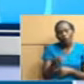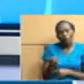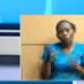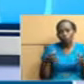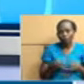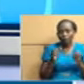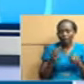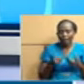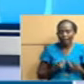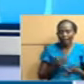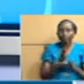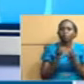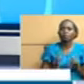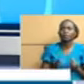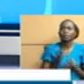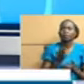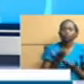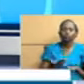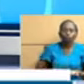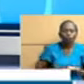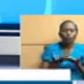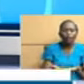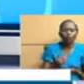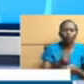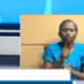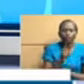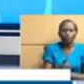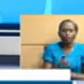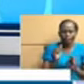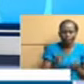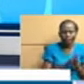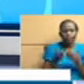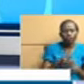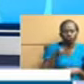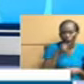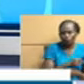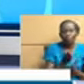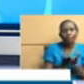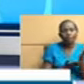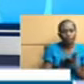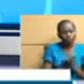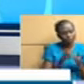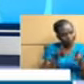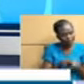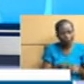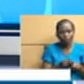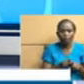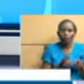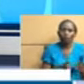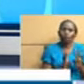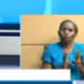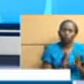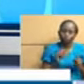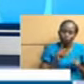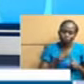already providing for them to ensure that they are able to access social services to the same extent that the rest of